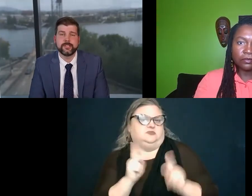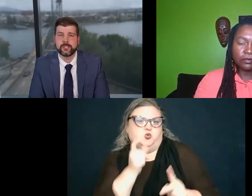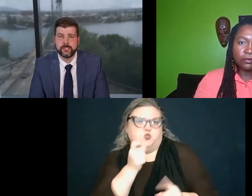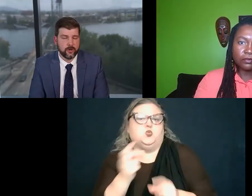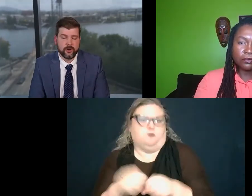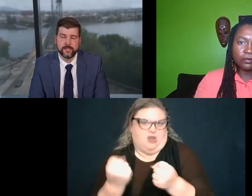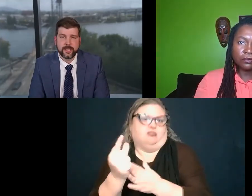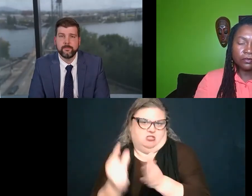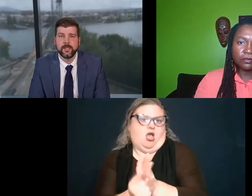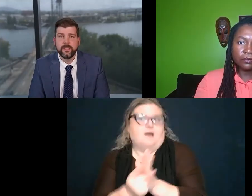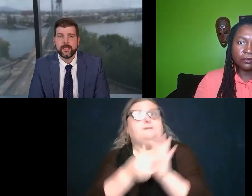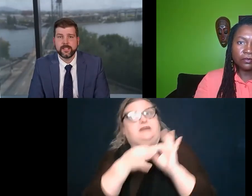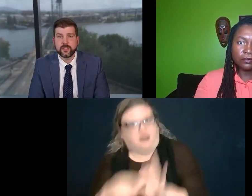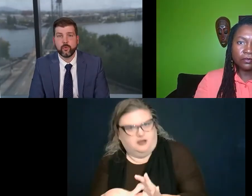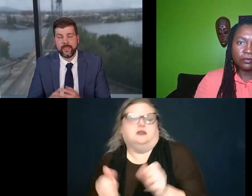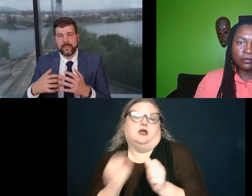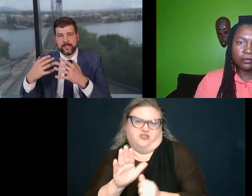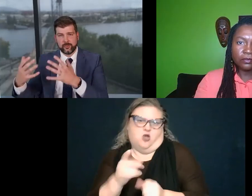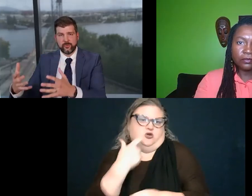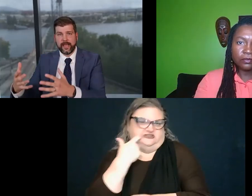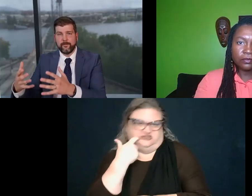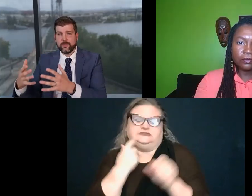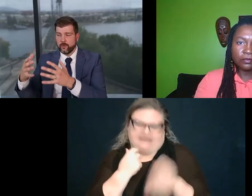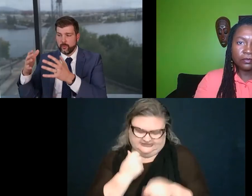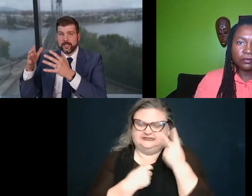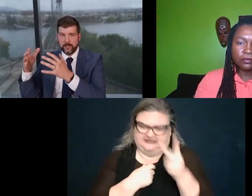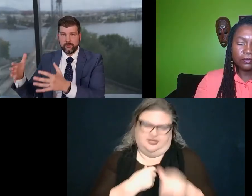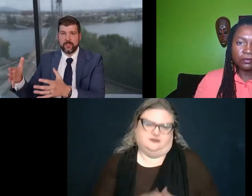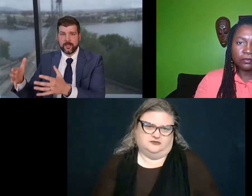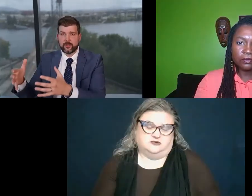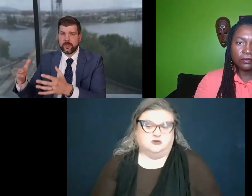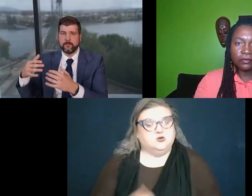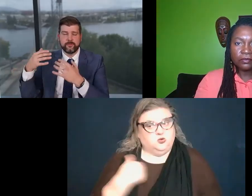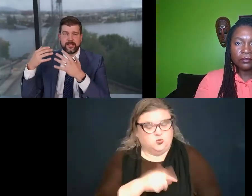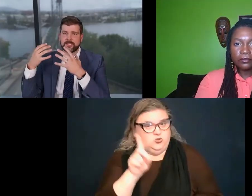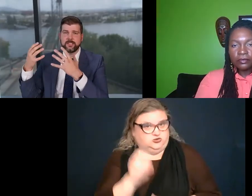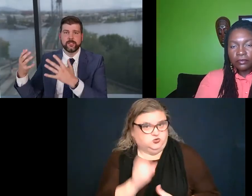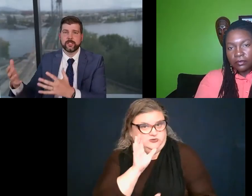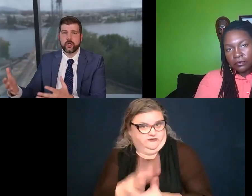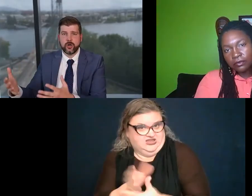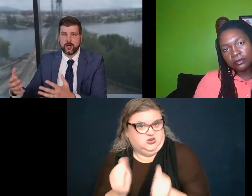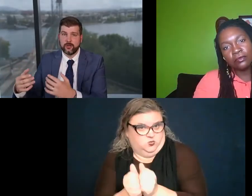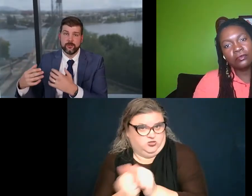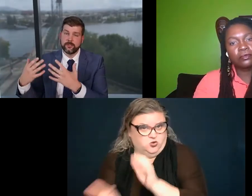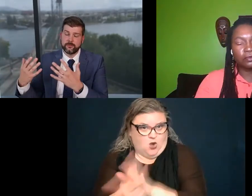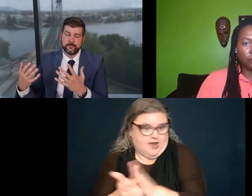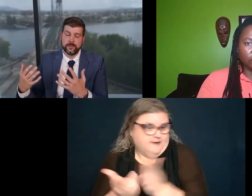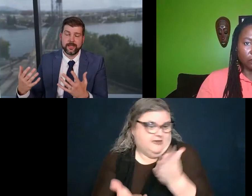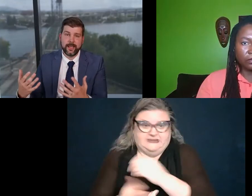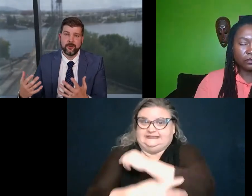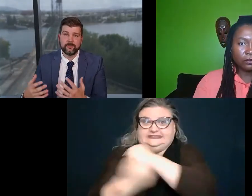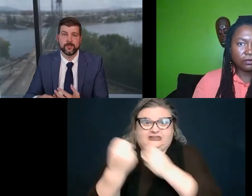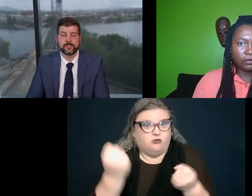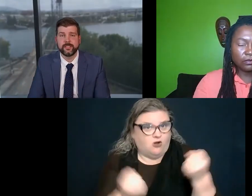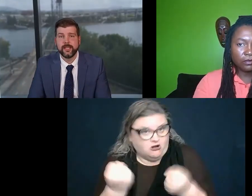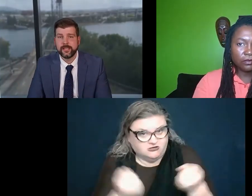their addiction all the time. And so when they do that, we intervene on the crime. If that's stealing a car, or right